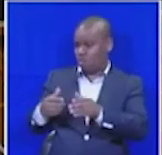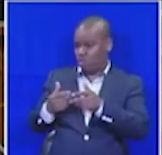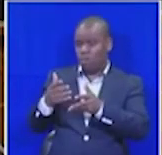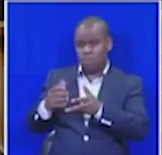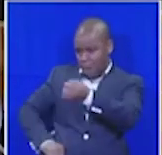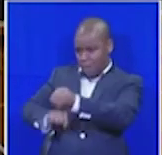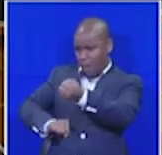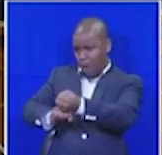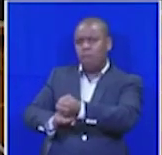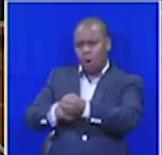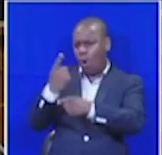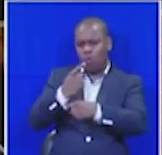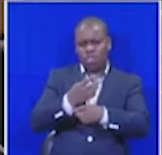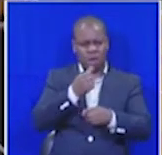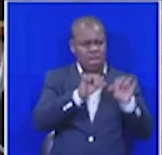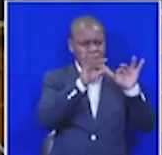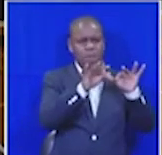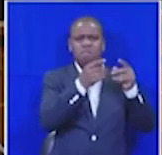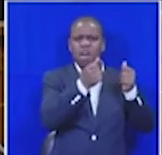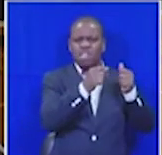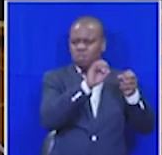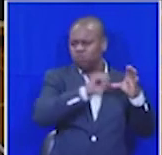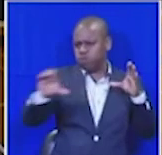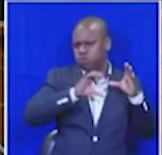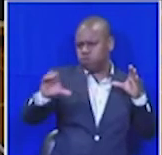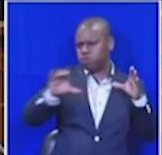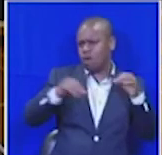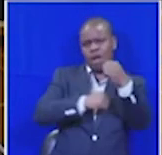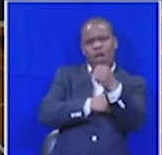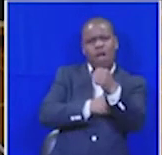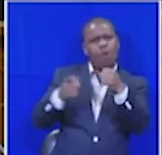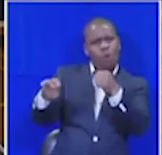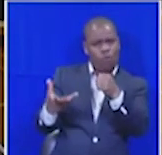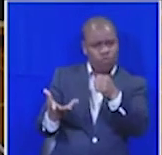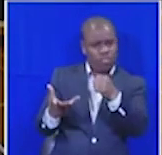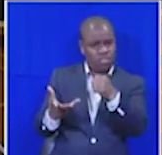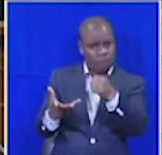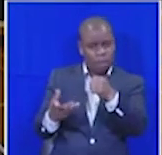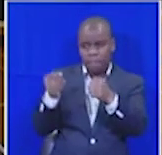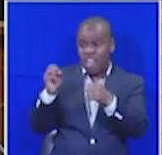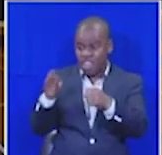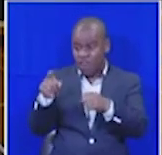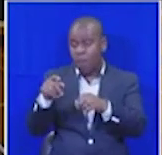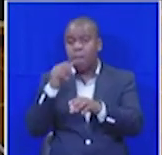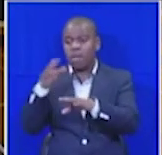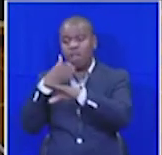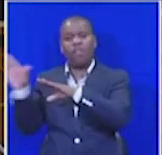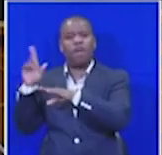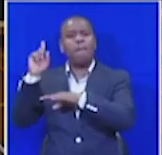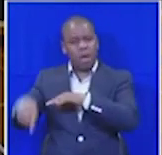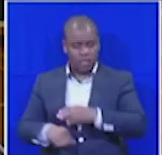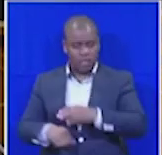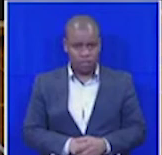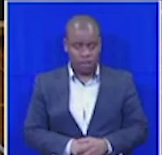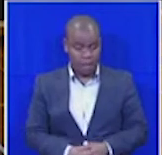of public money to the presidency until the presidency is headed up by an honorable member. Every